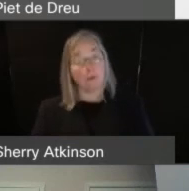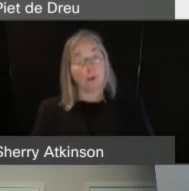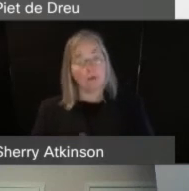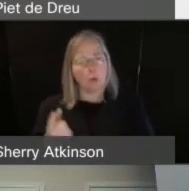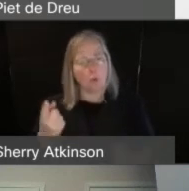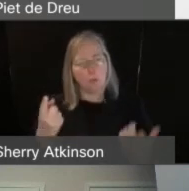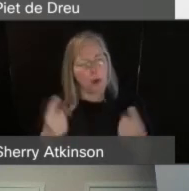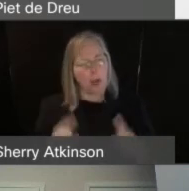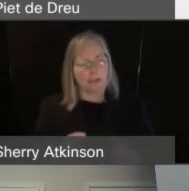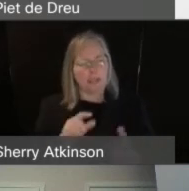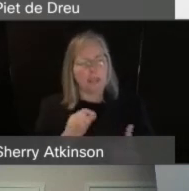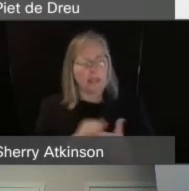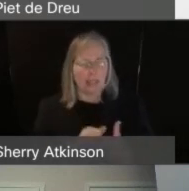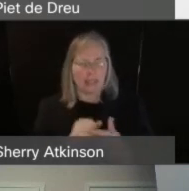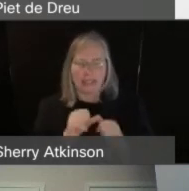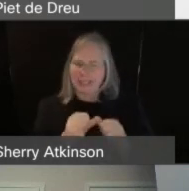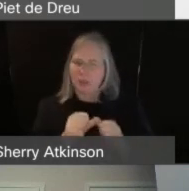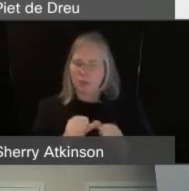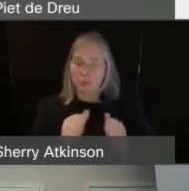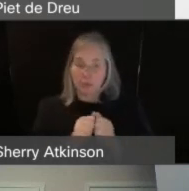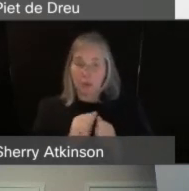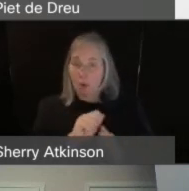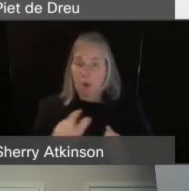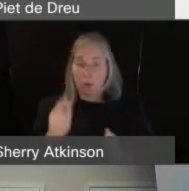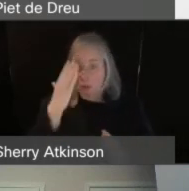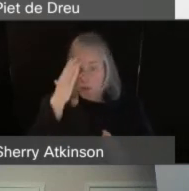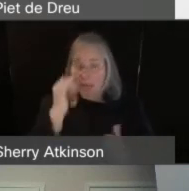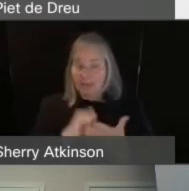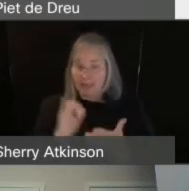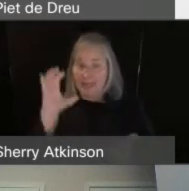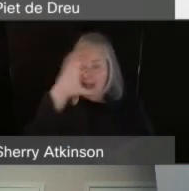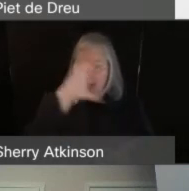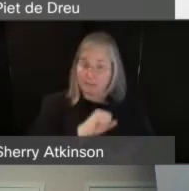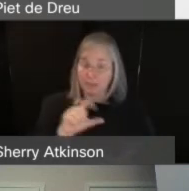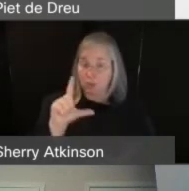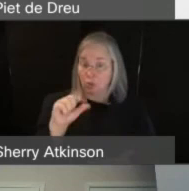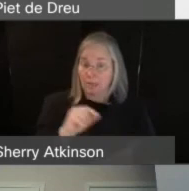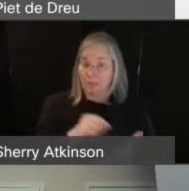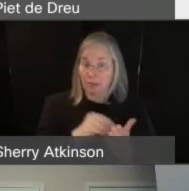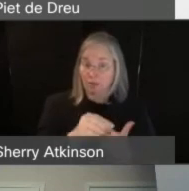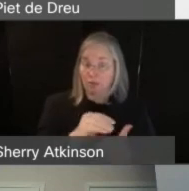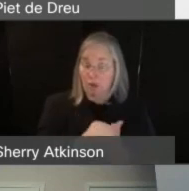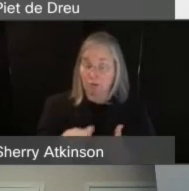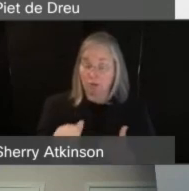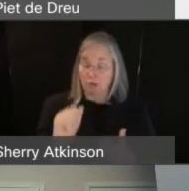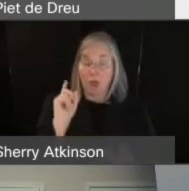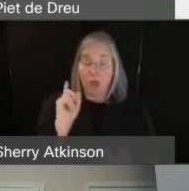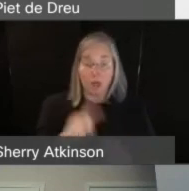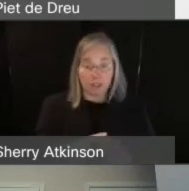along with everybody knowing that the estimate is $20 million until such time as